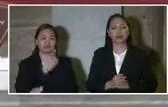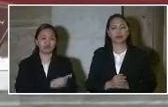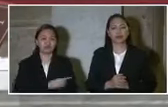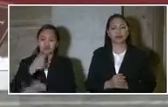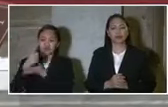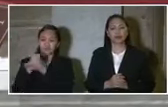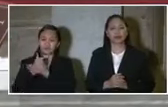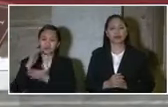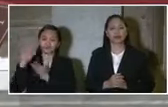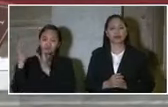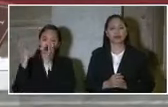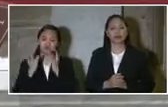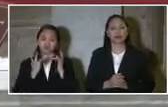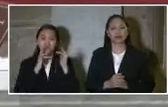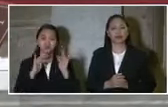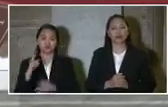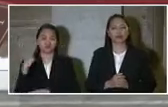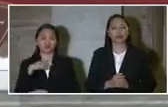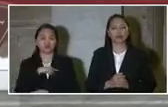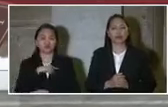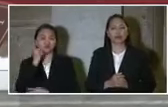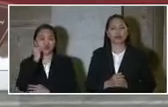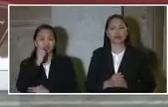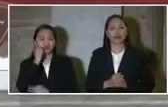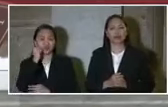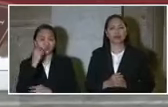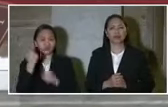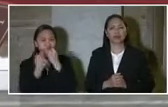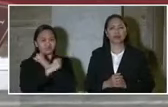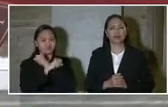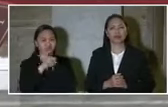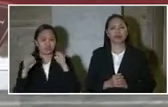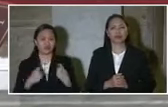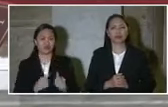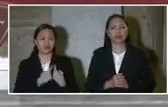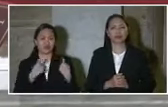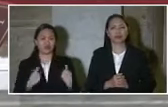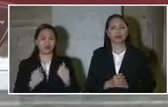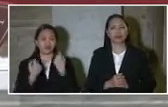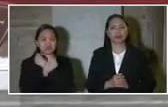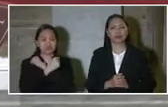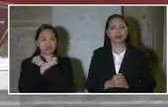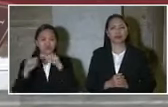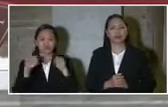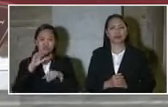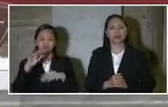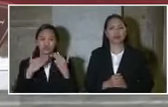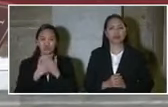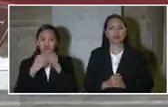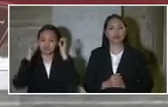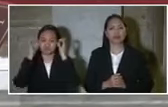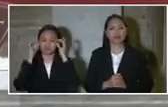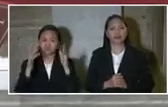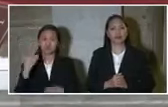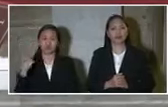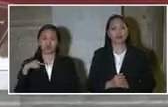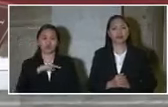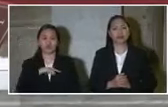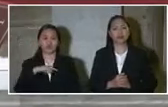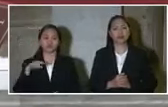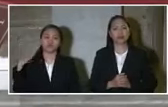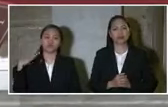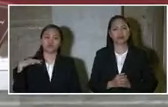your mercy, we may be always free from sin and safe from all distress, as we